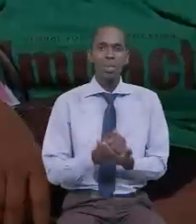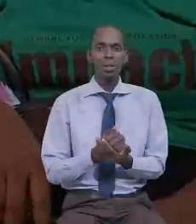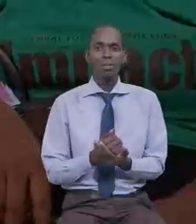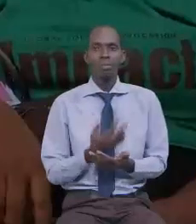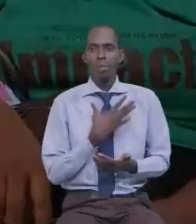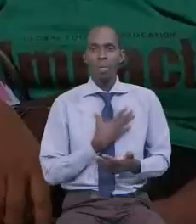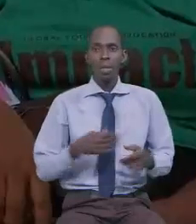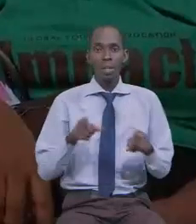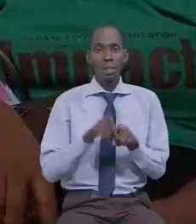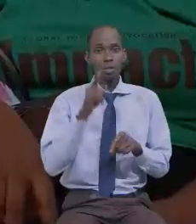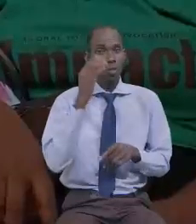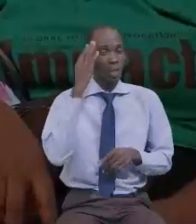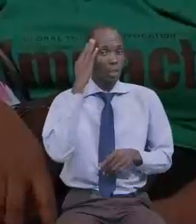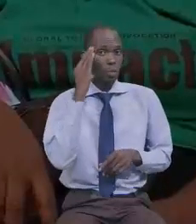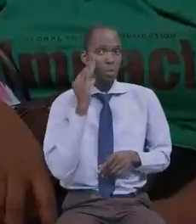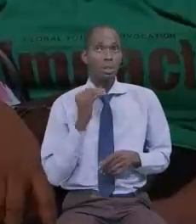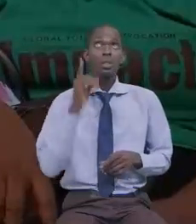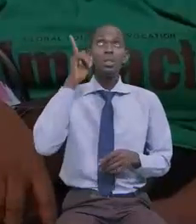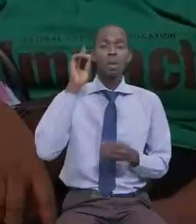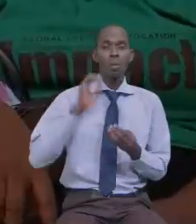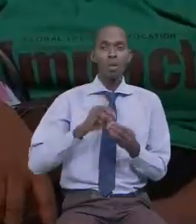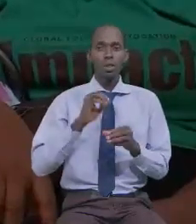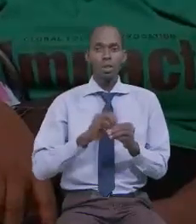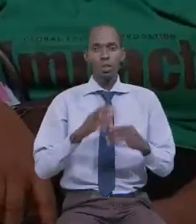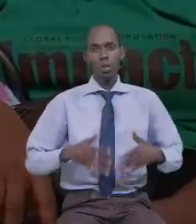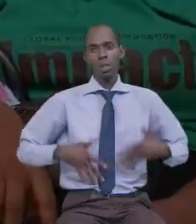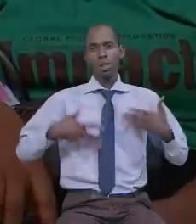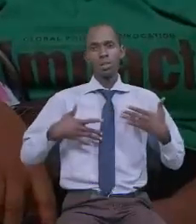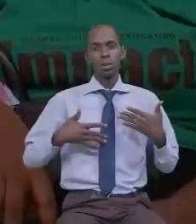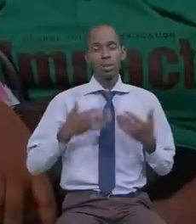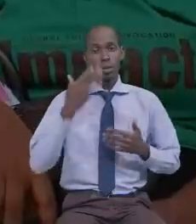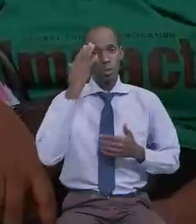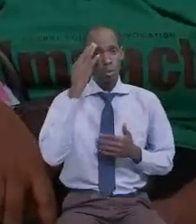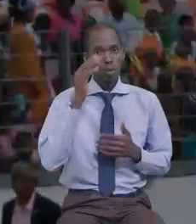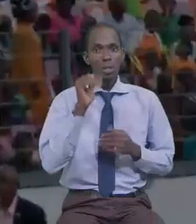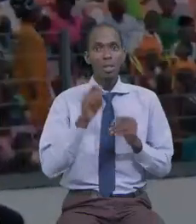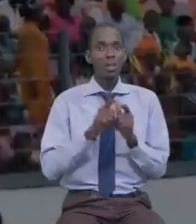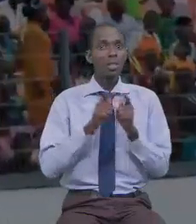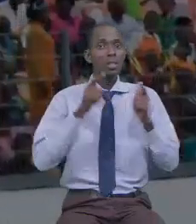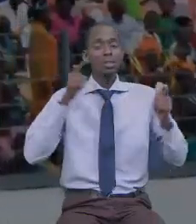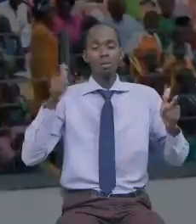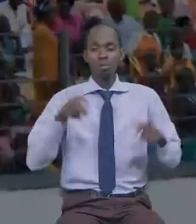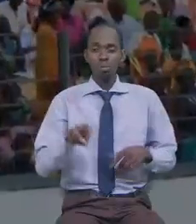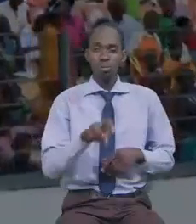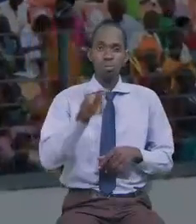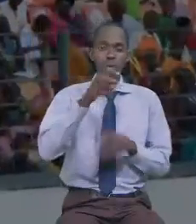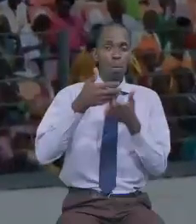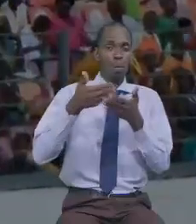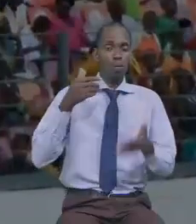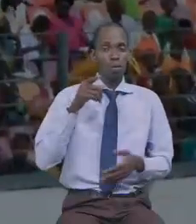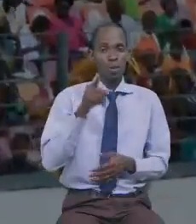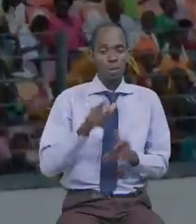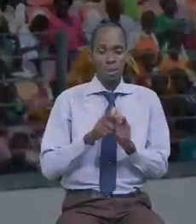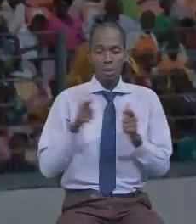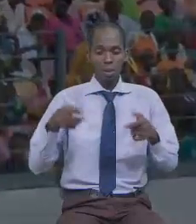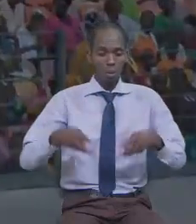him more in your life, you know, a great journey ahead of you and a great pathway